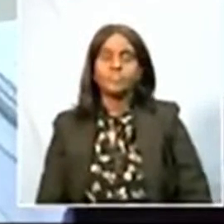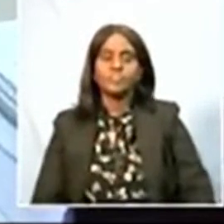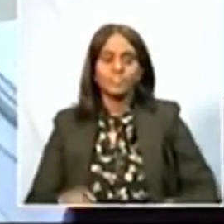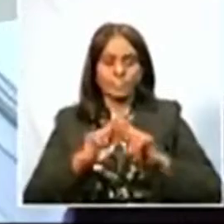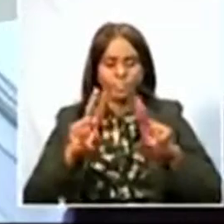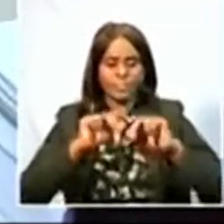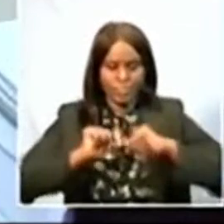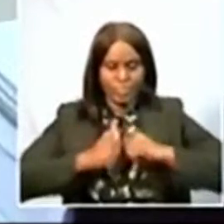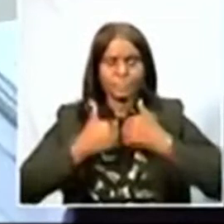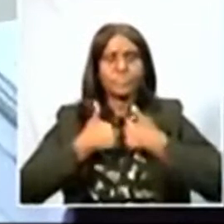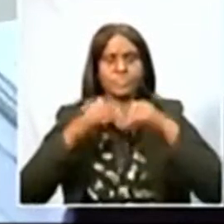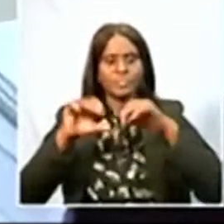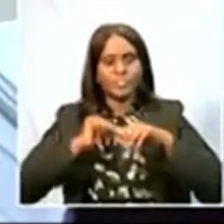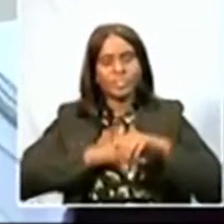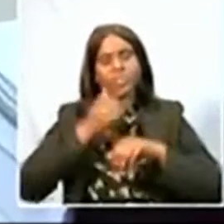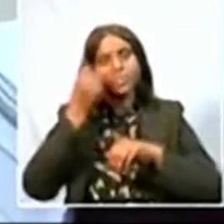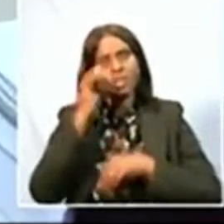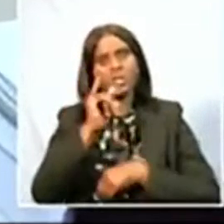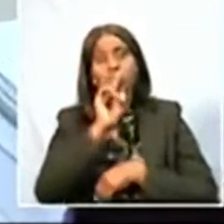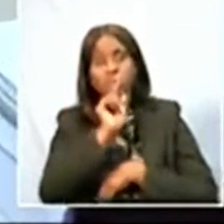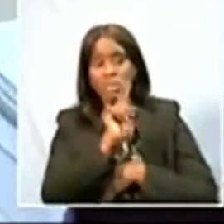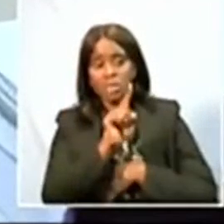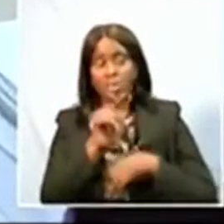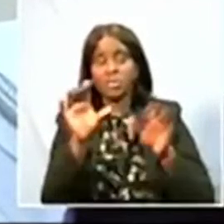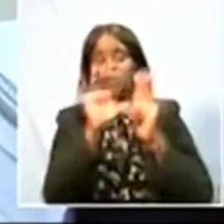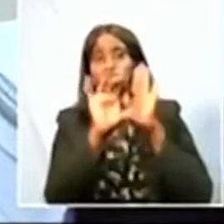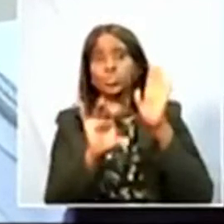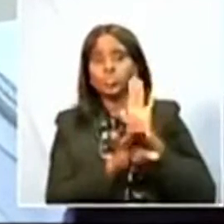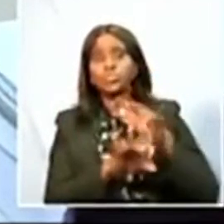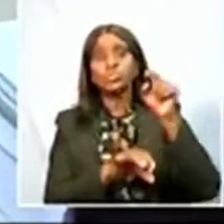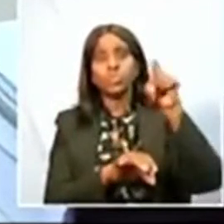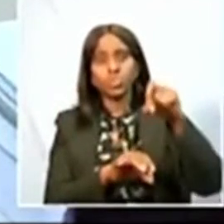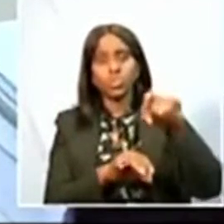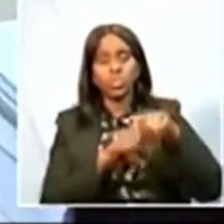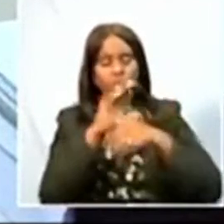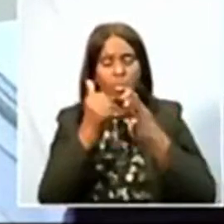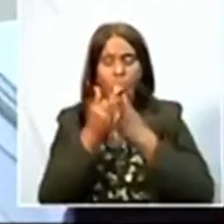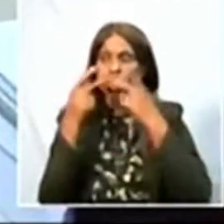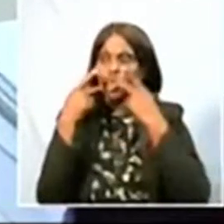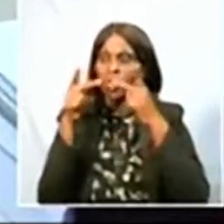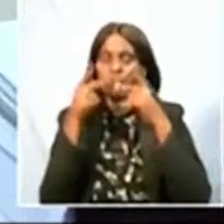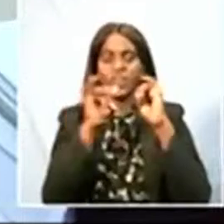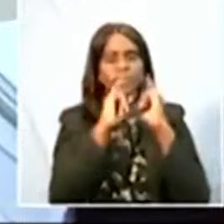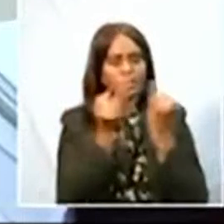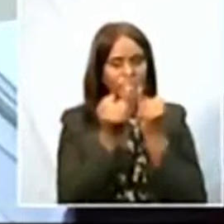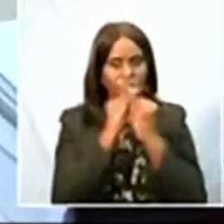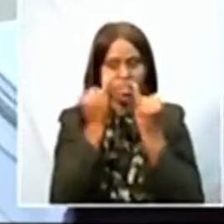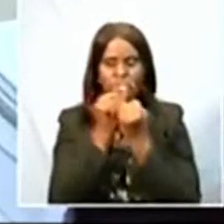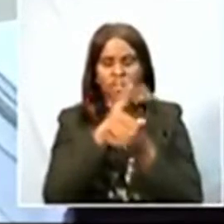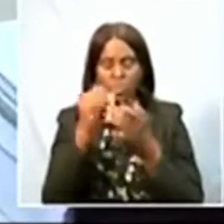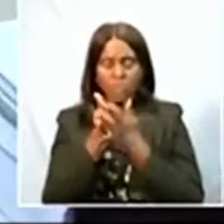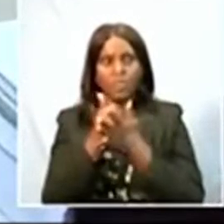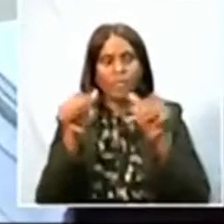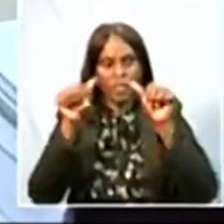Chair, we do, and we understand that that is a constitutional requirement that all public institutions are audited annually.